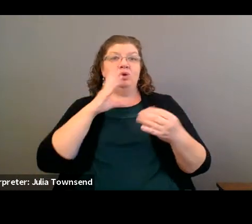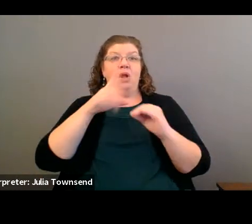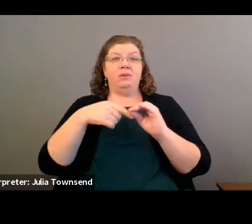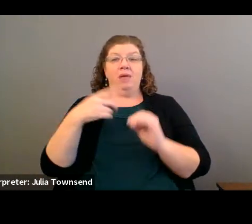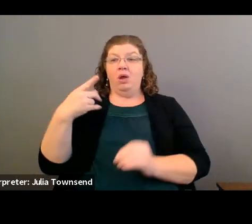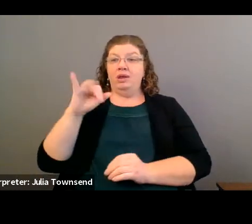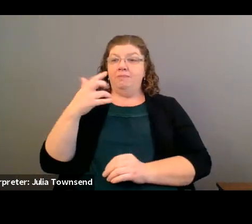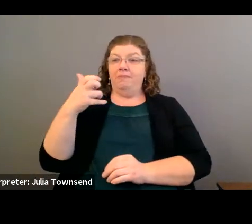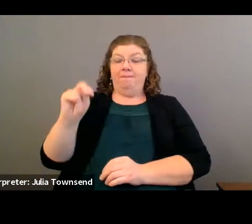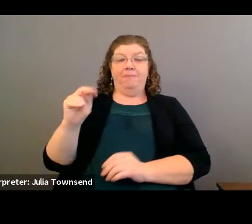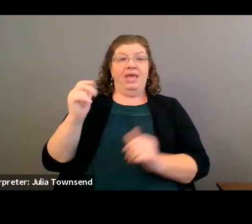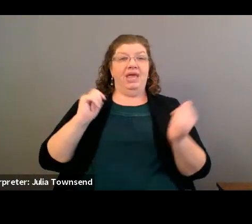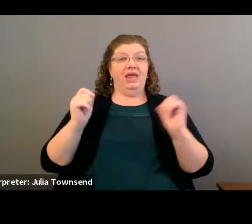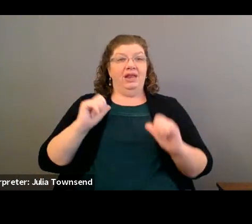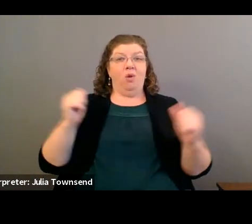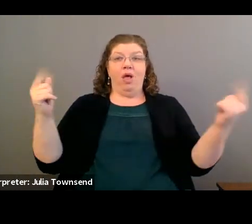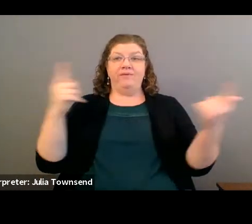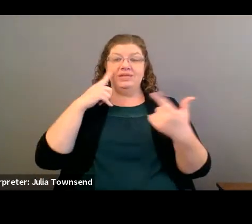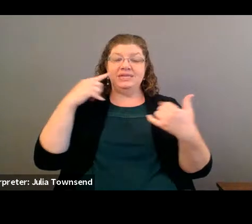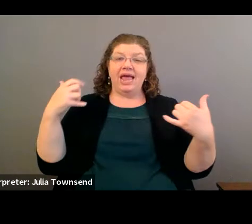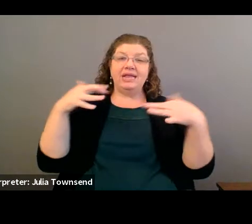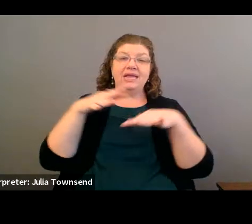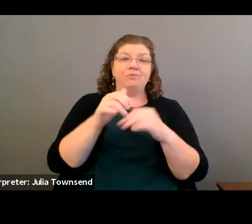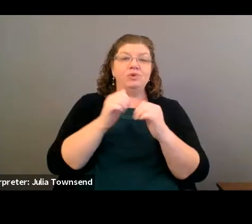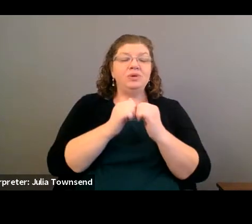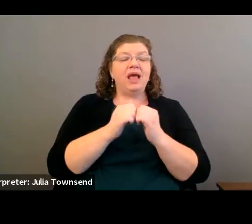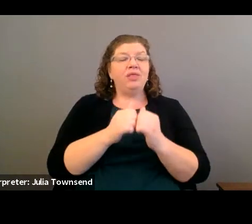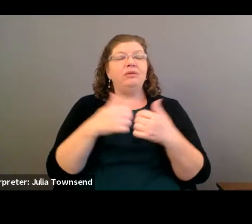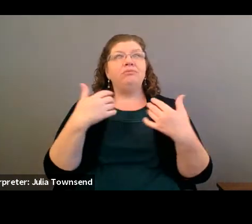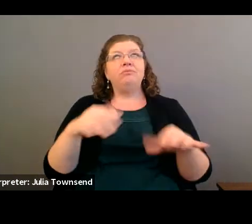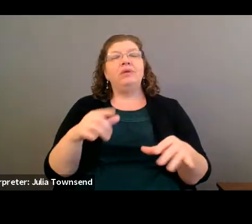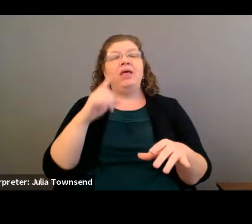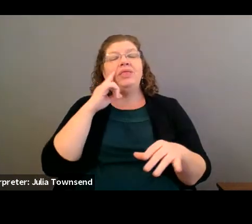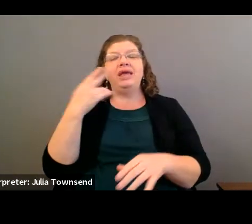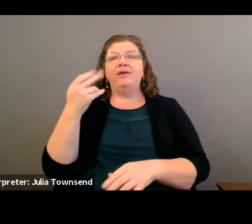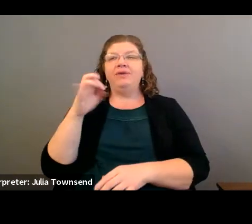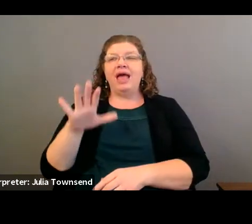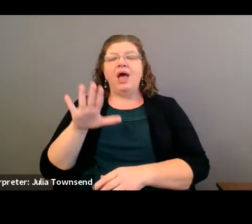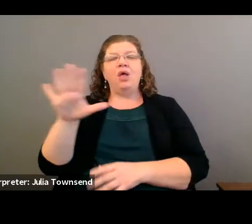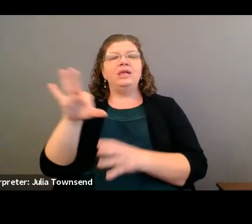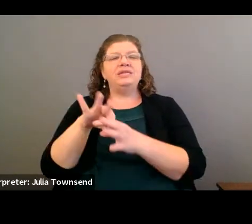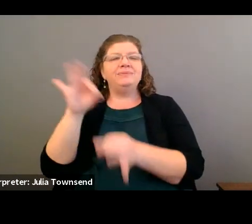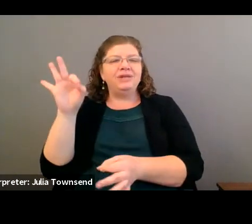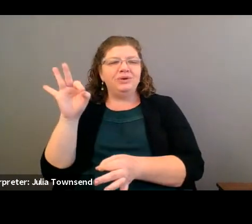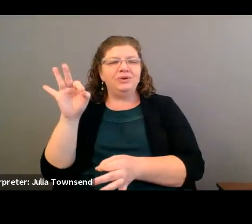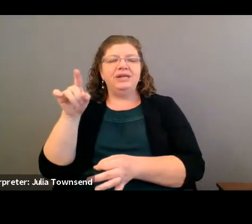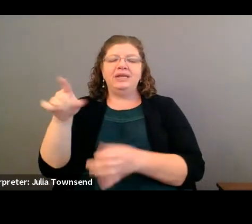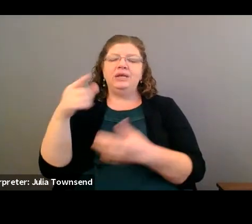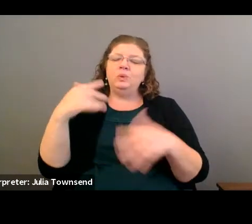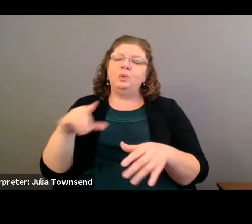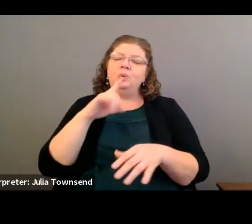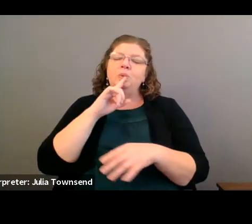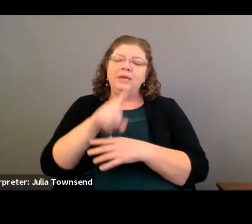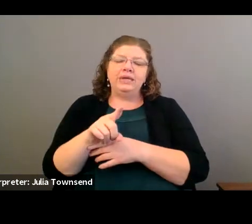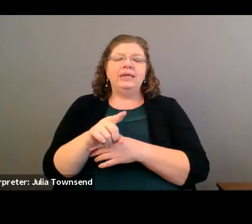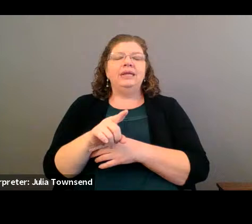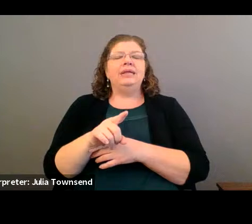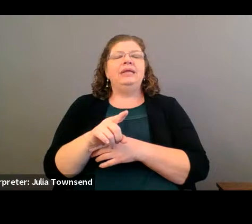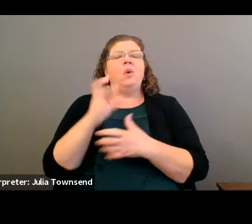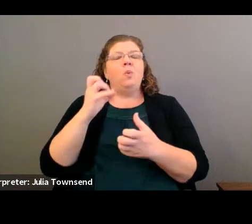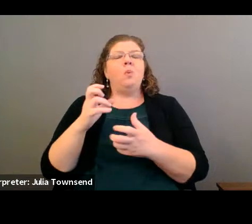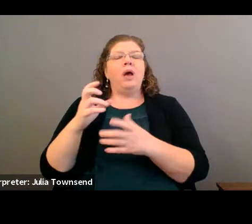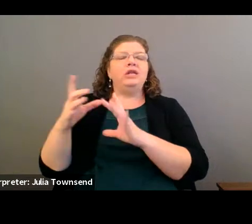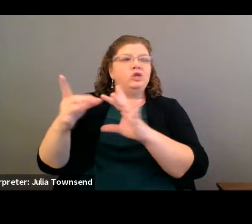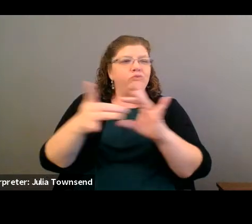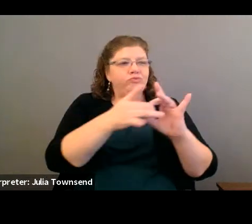and the fact that we can all come together. It just makes me think of Hal's spirit because he really was all about bringing people together